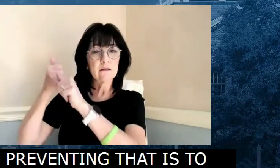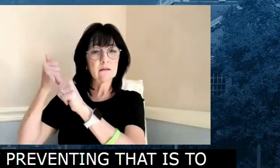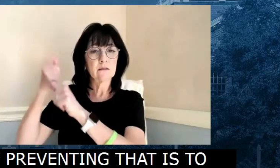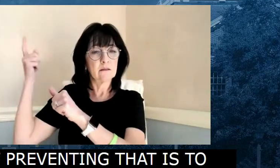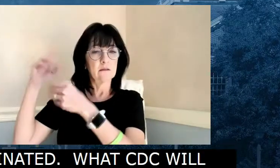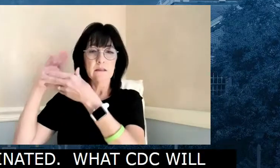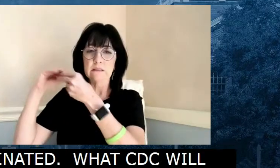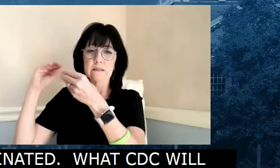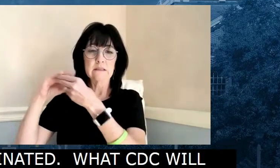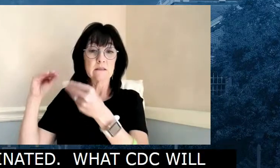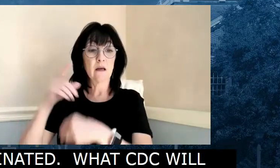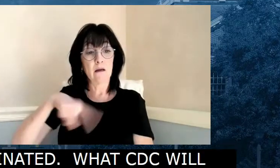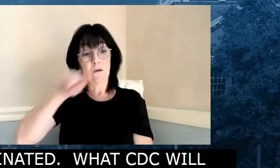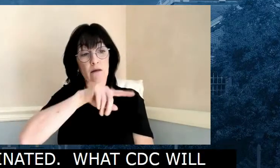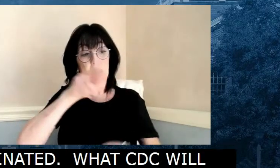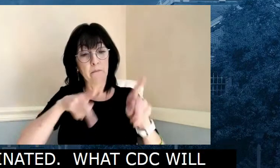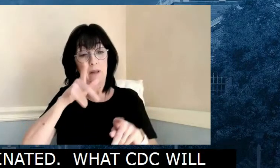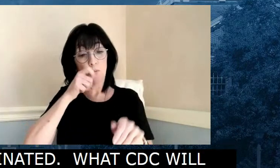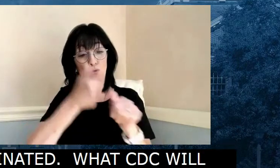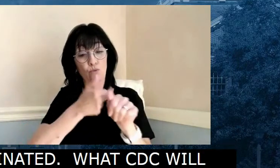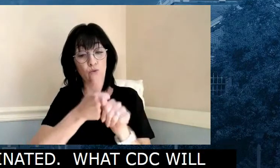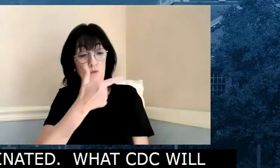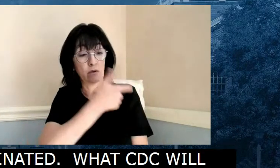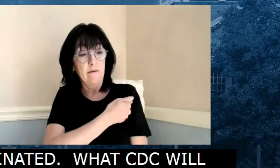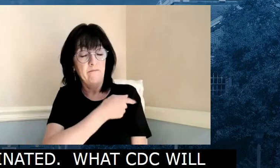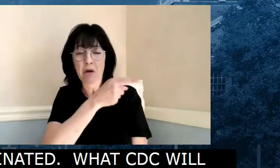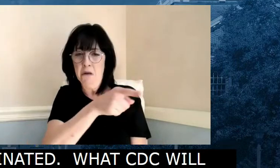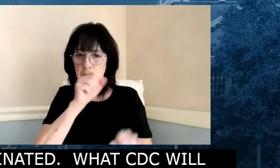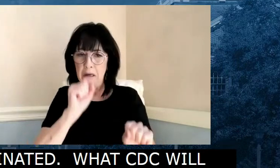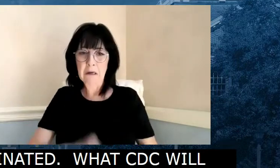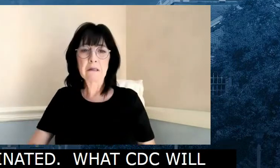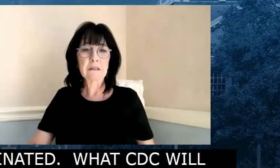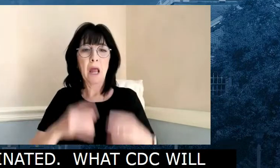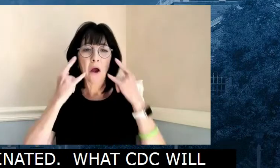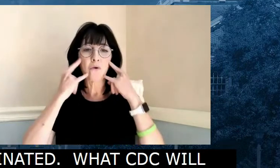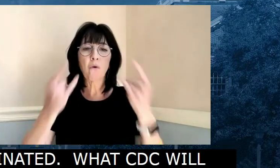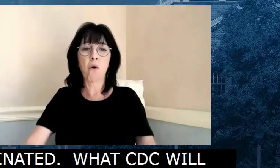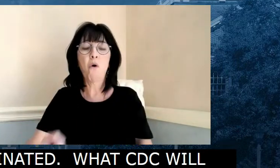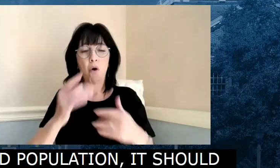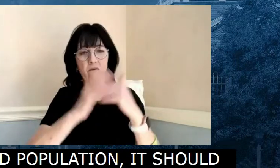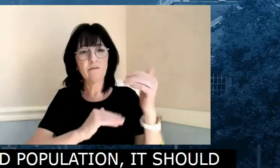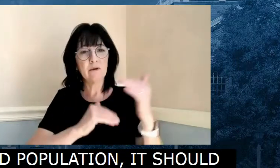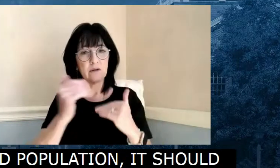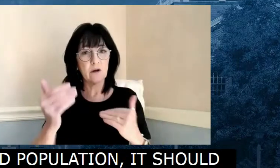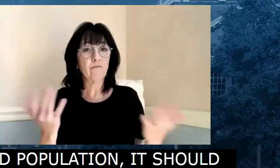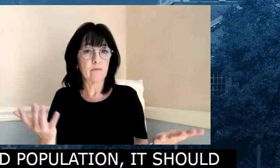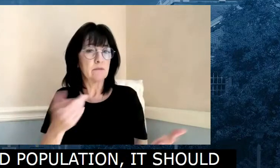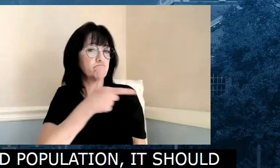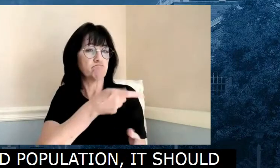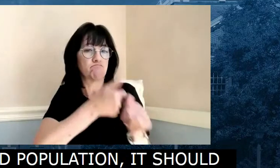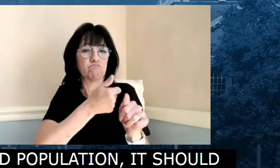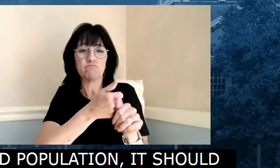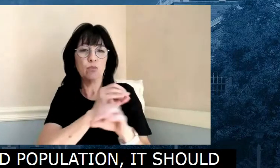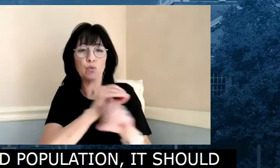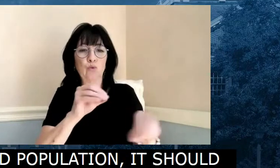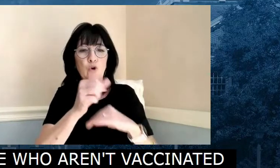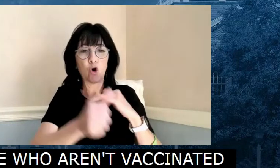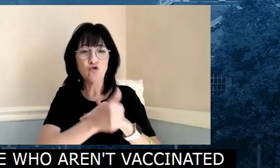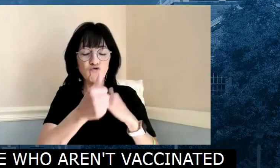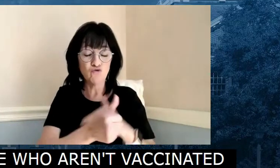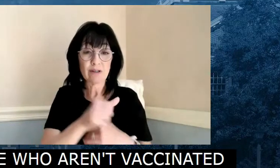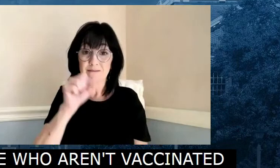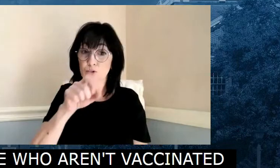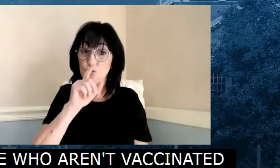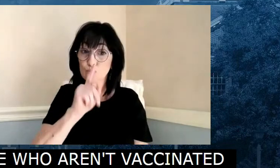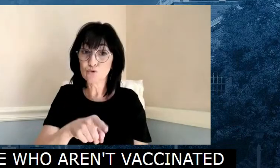vaccinated population. Should be a tremendous incentive for those who aren't vaccinated to take that step. Easy to do now.